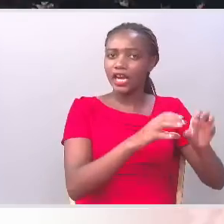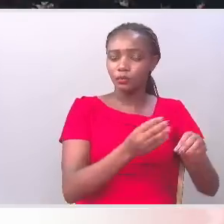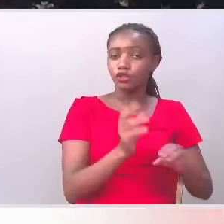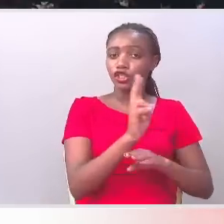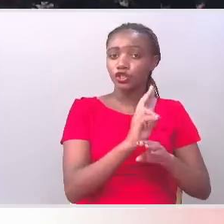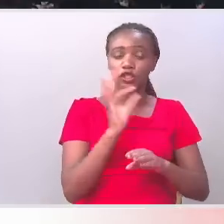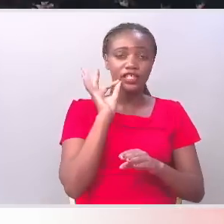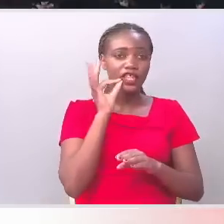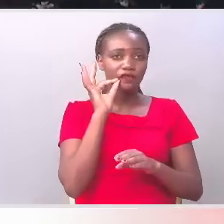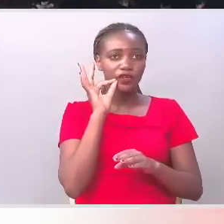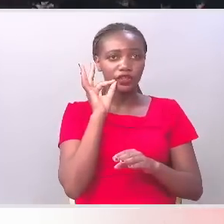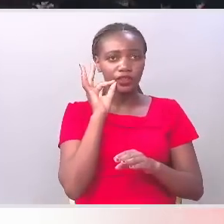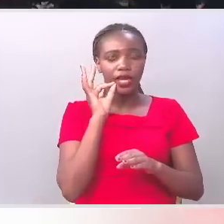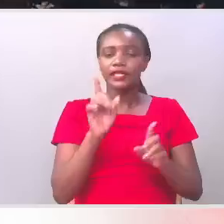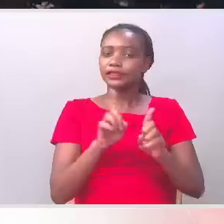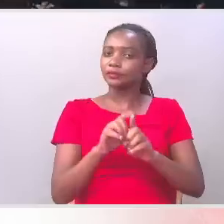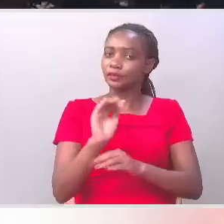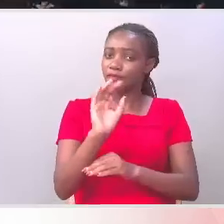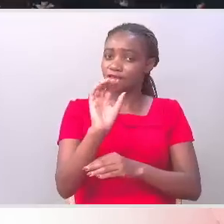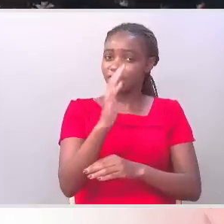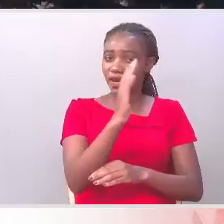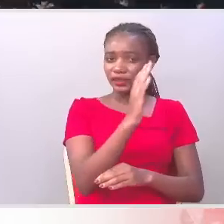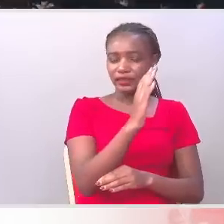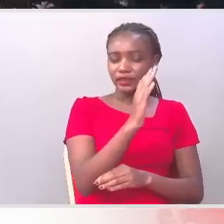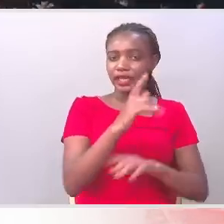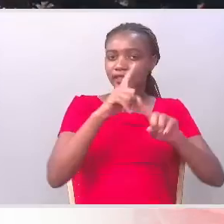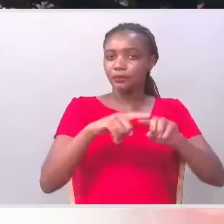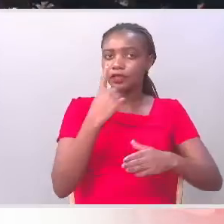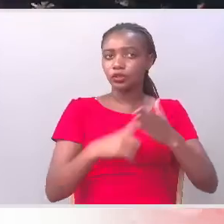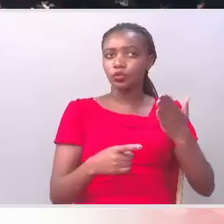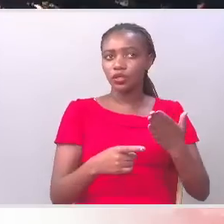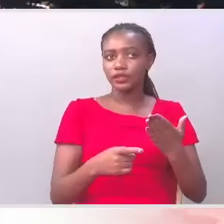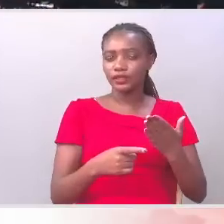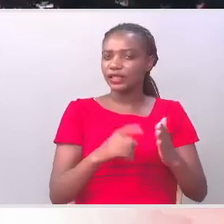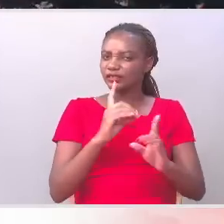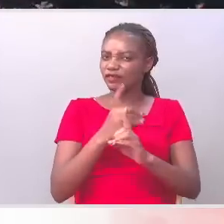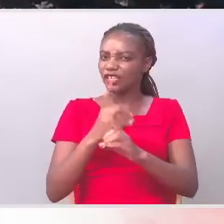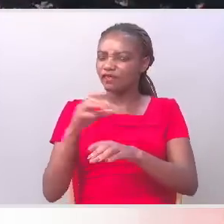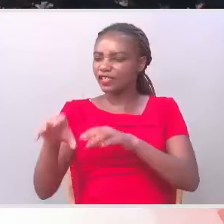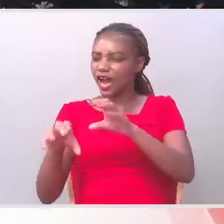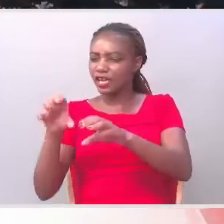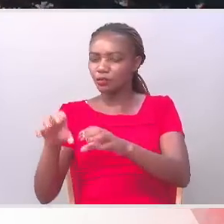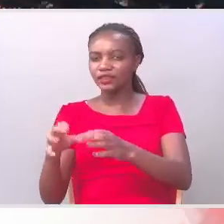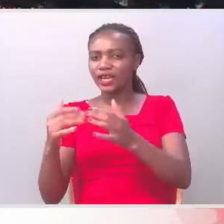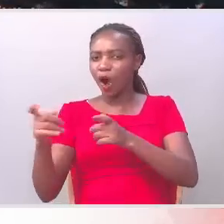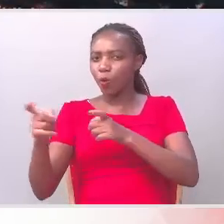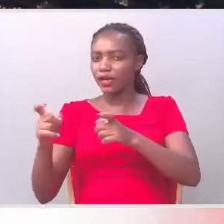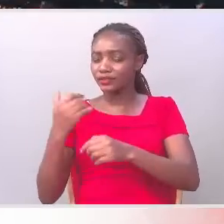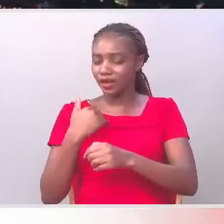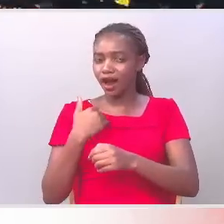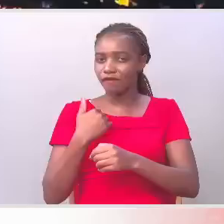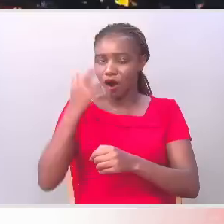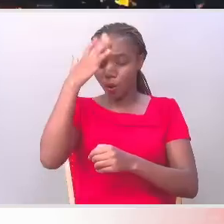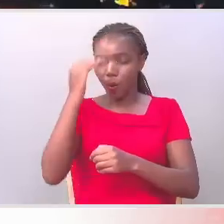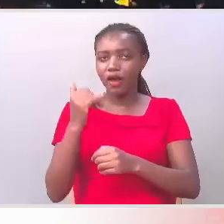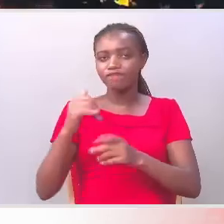But the once aggressive plant that threatened pasture that is depended on by a number of animals has been put under control after the